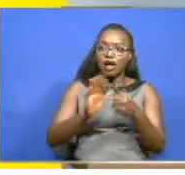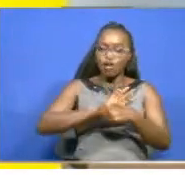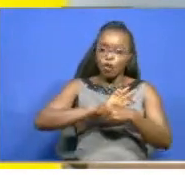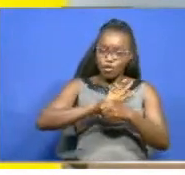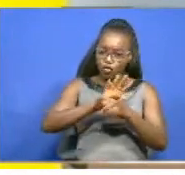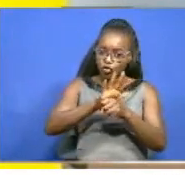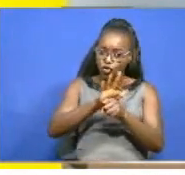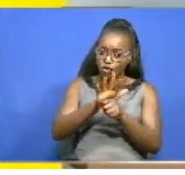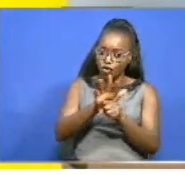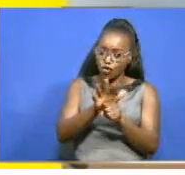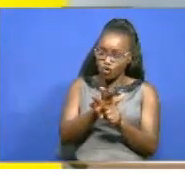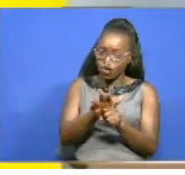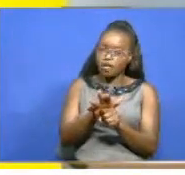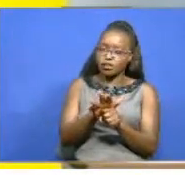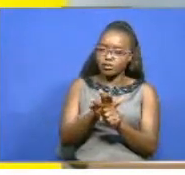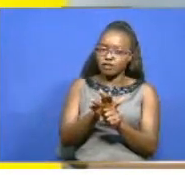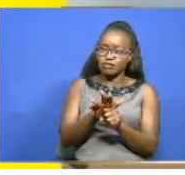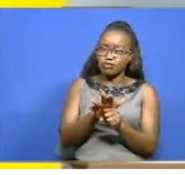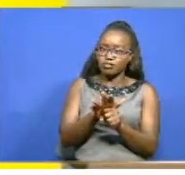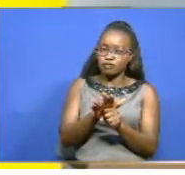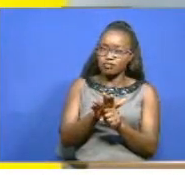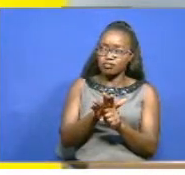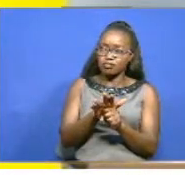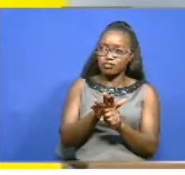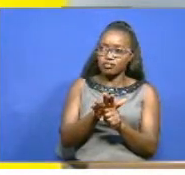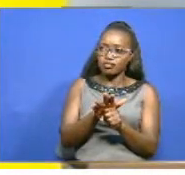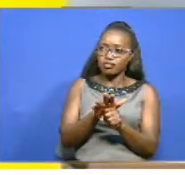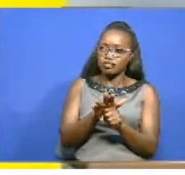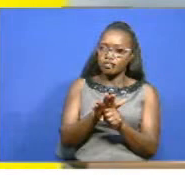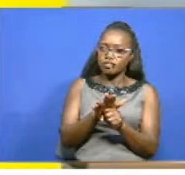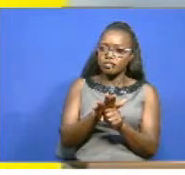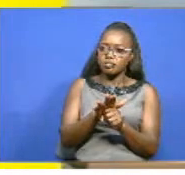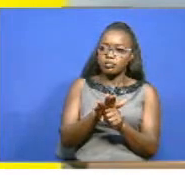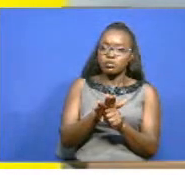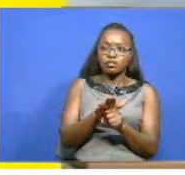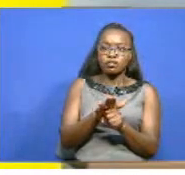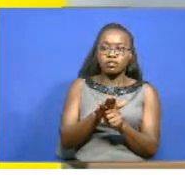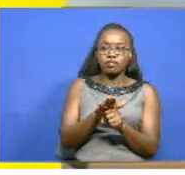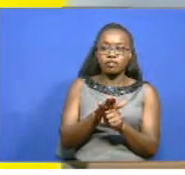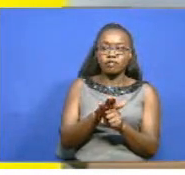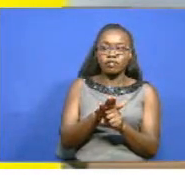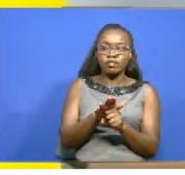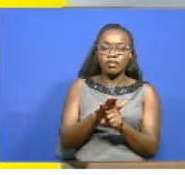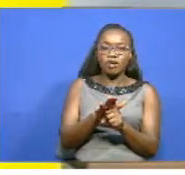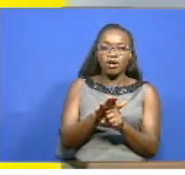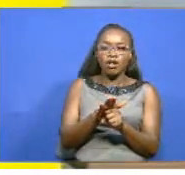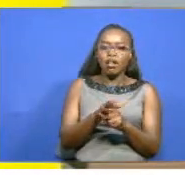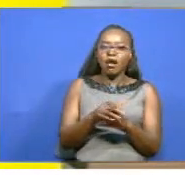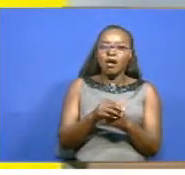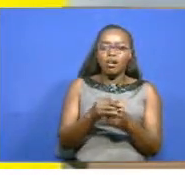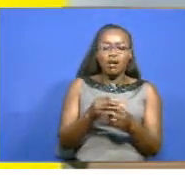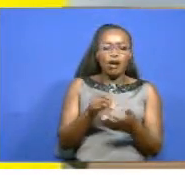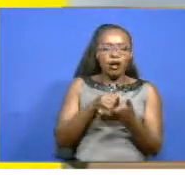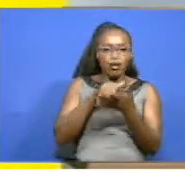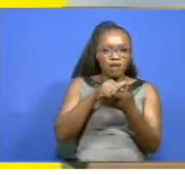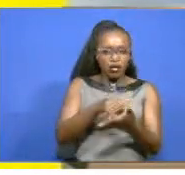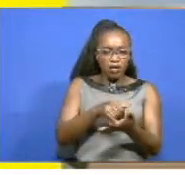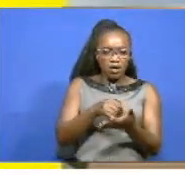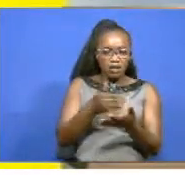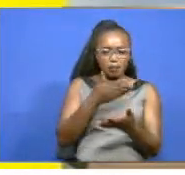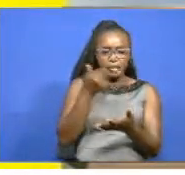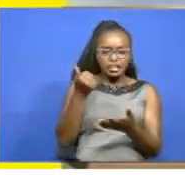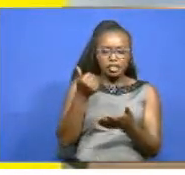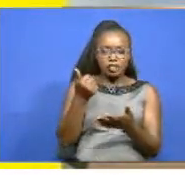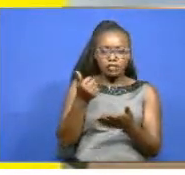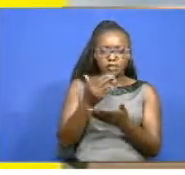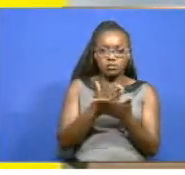COVID-19 is actually one of the things that has really taken a better part of the conversation in